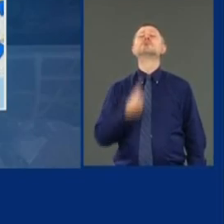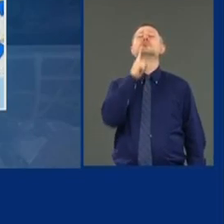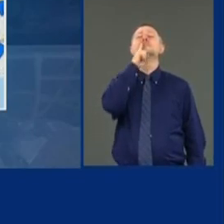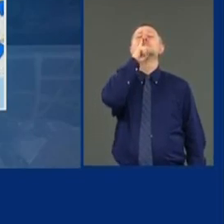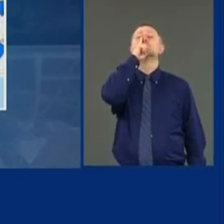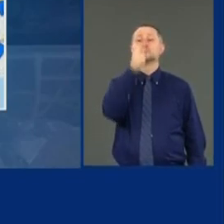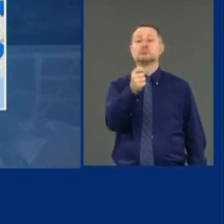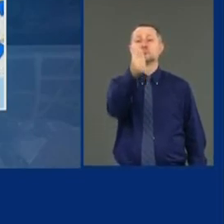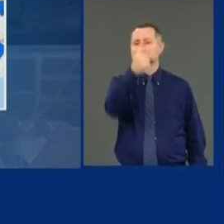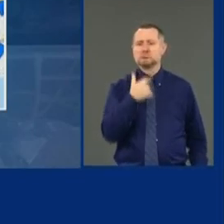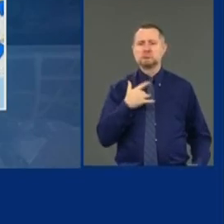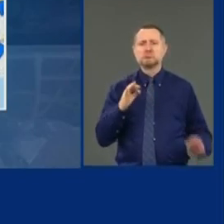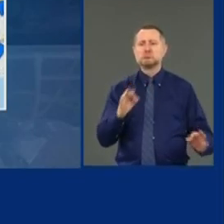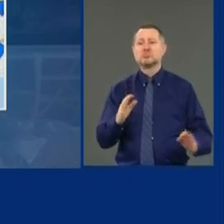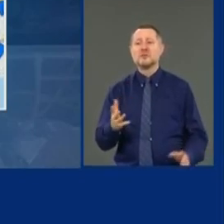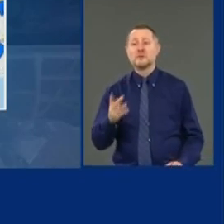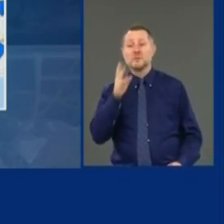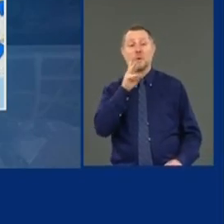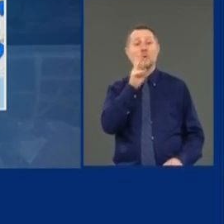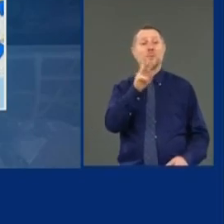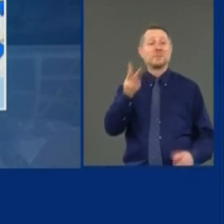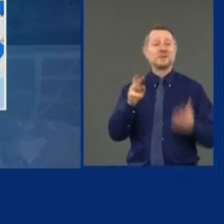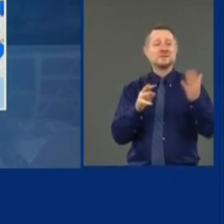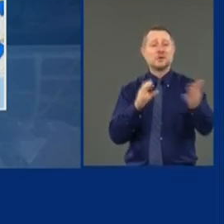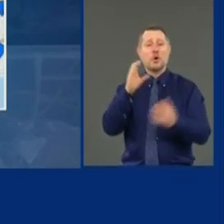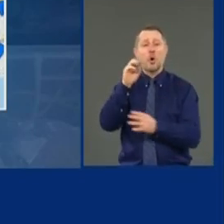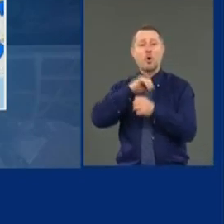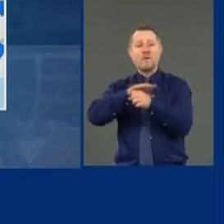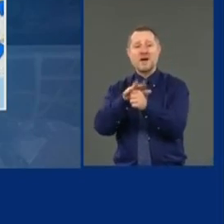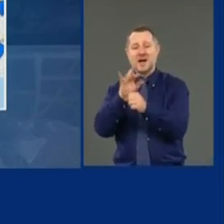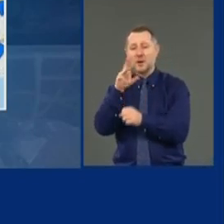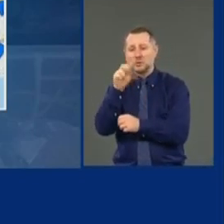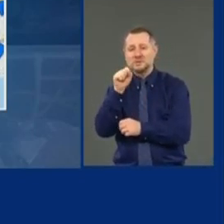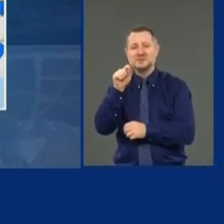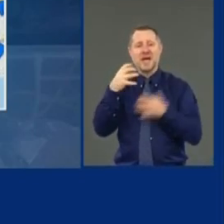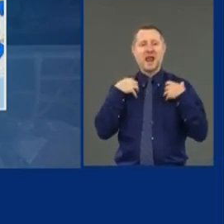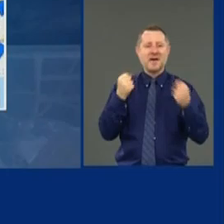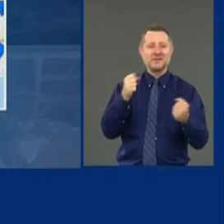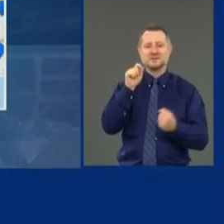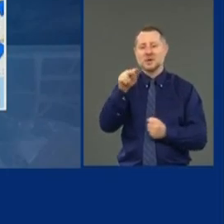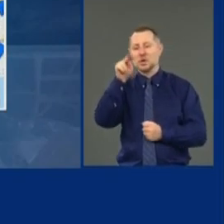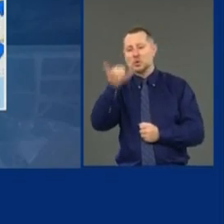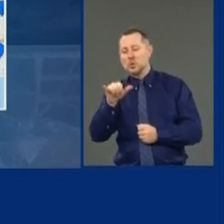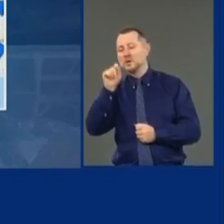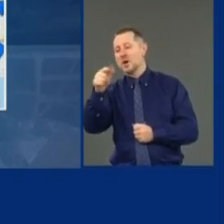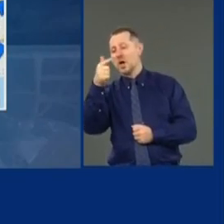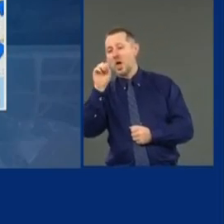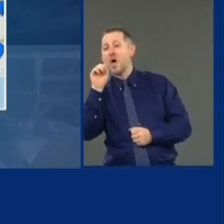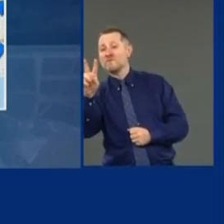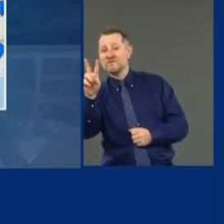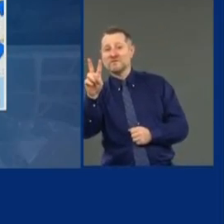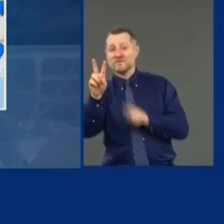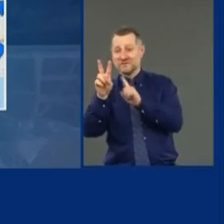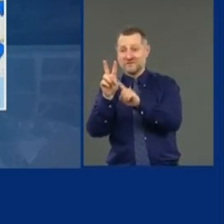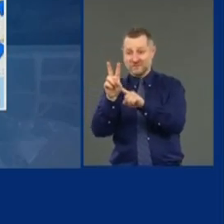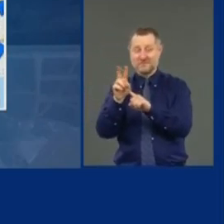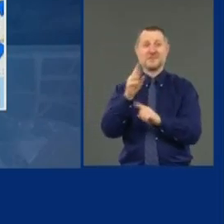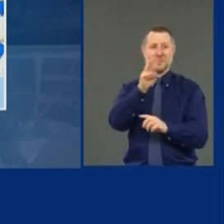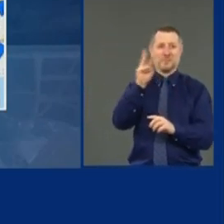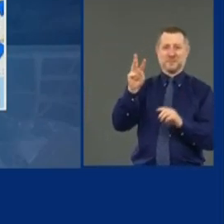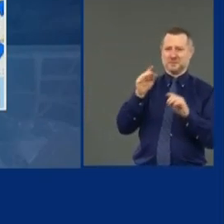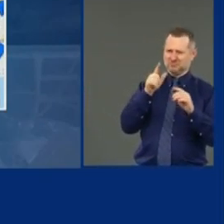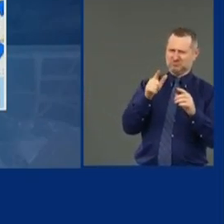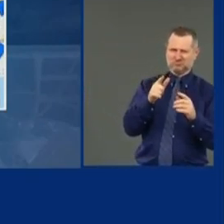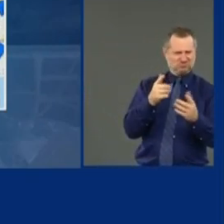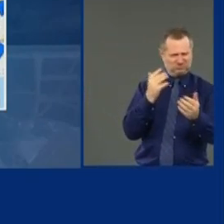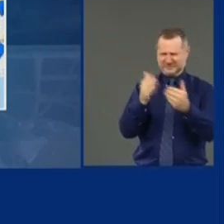coronavirus.health.ny.gov and find the site near you. Get tested. Get tested. If you have a symptom, get tested. If you were